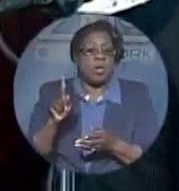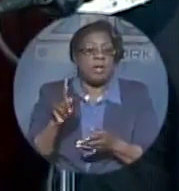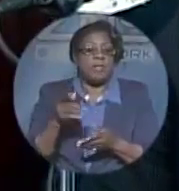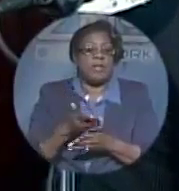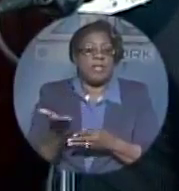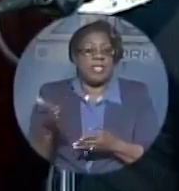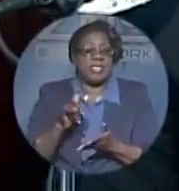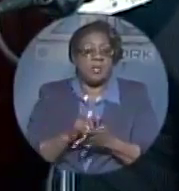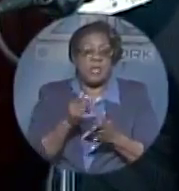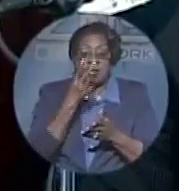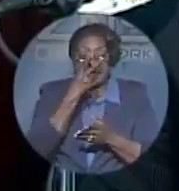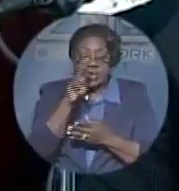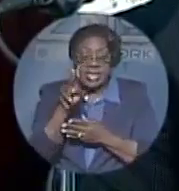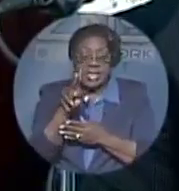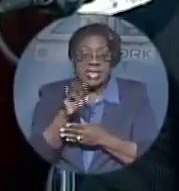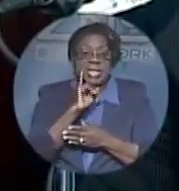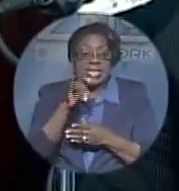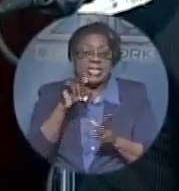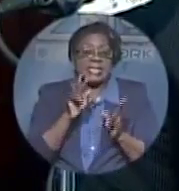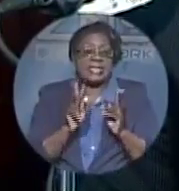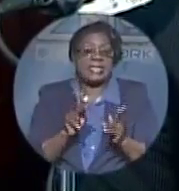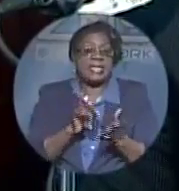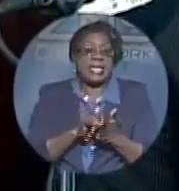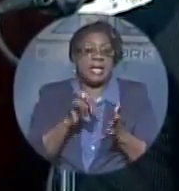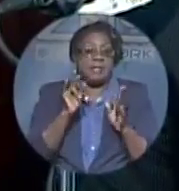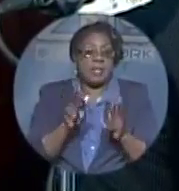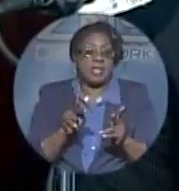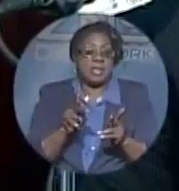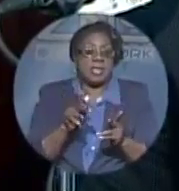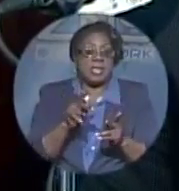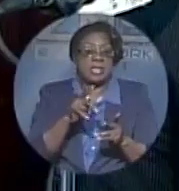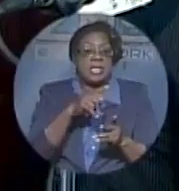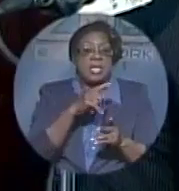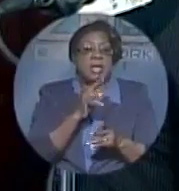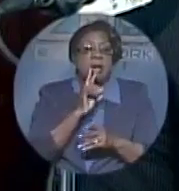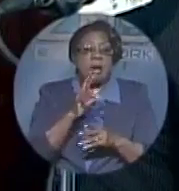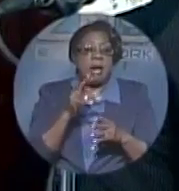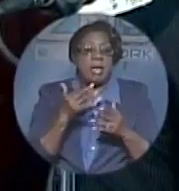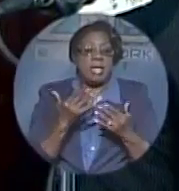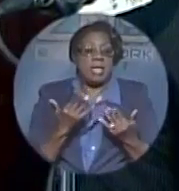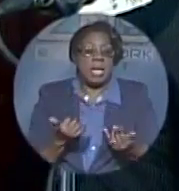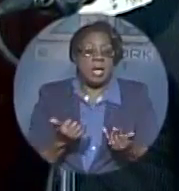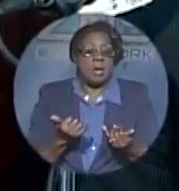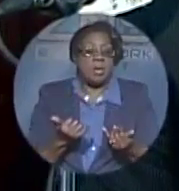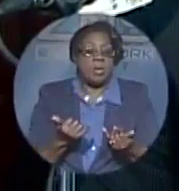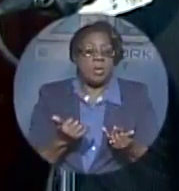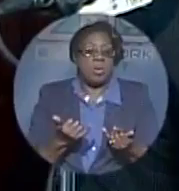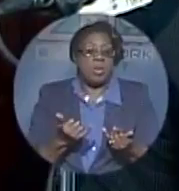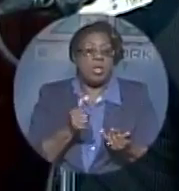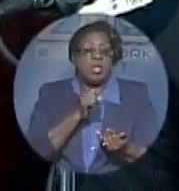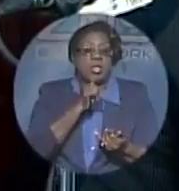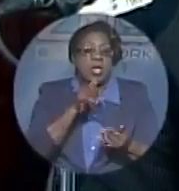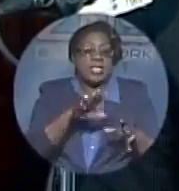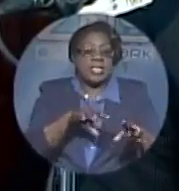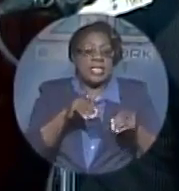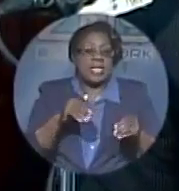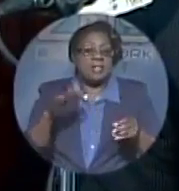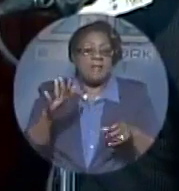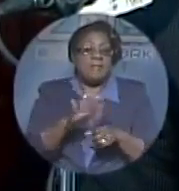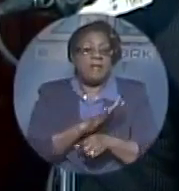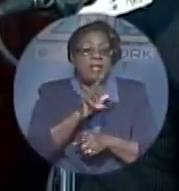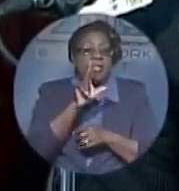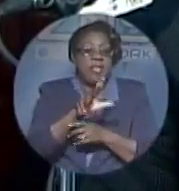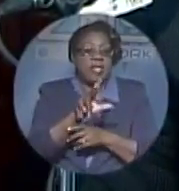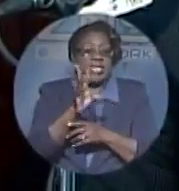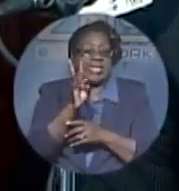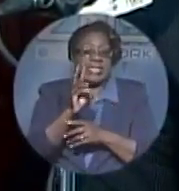that we have been noticing is persons are opting in some instances not to take the full 36